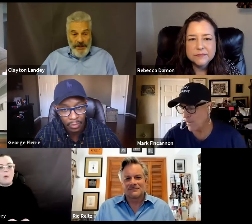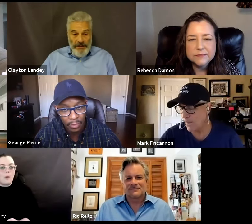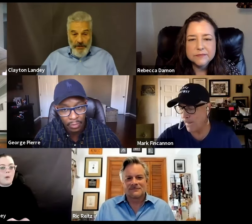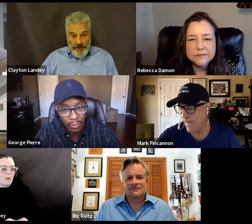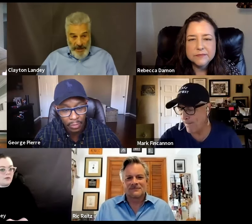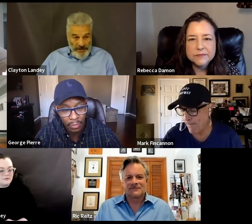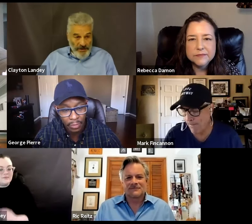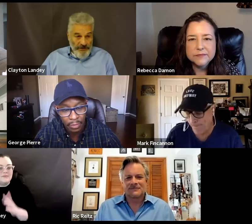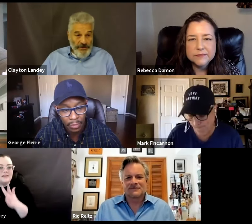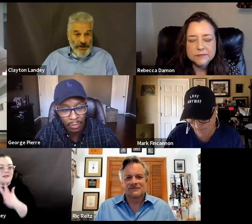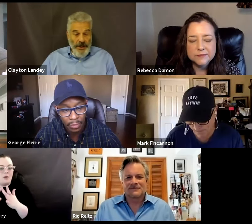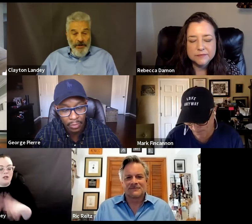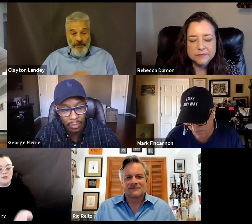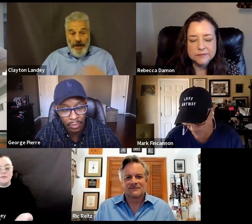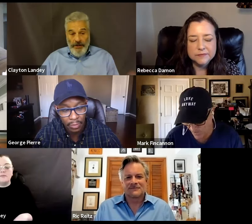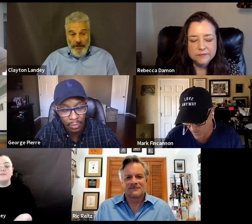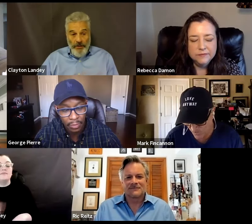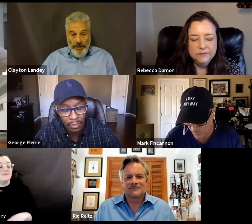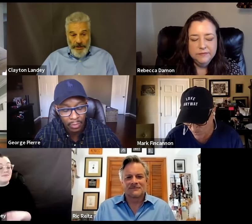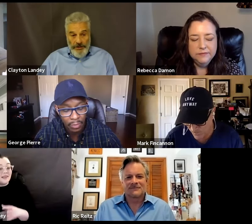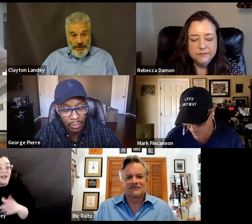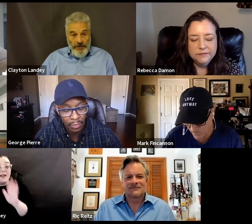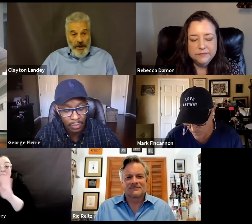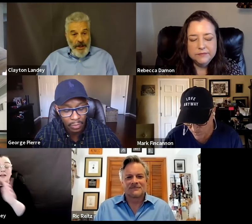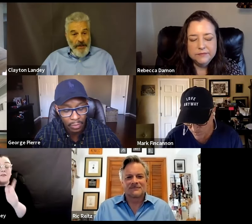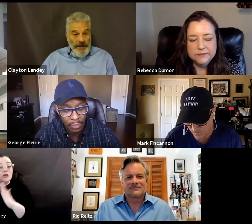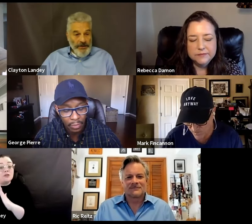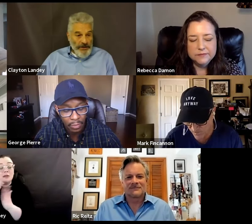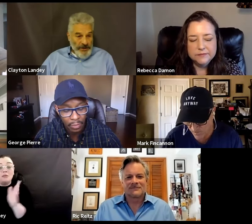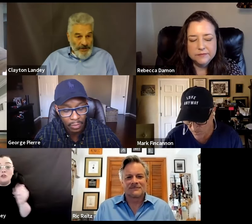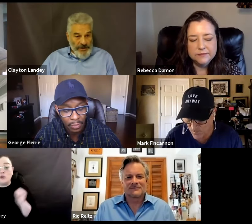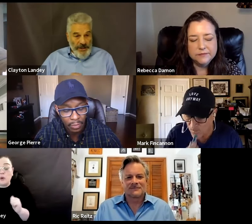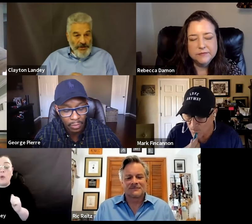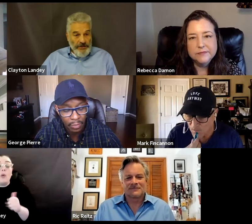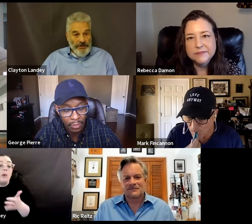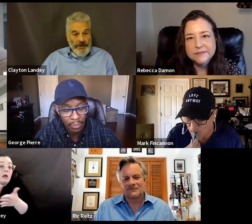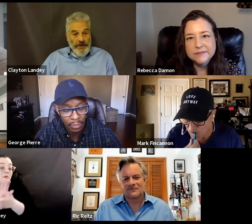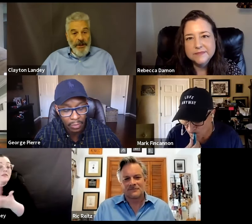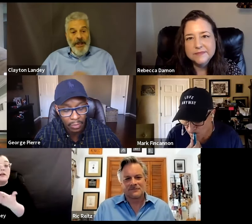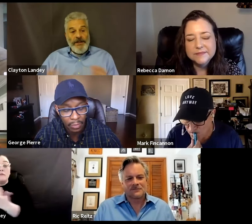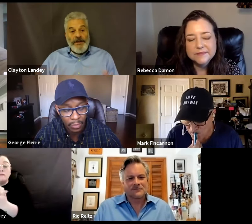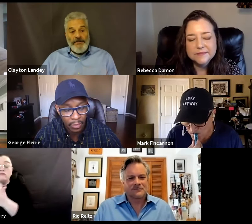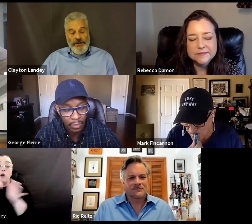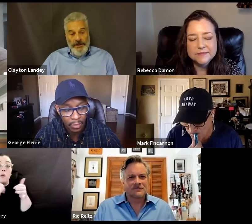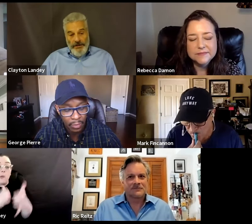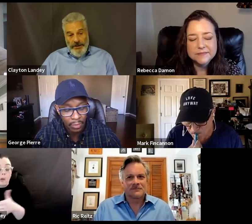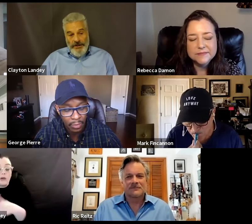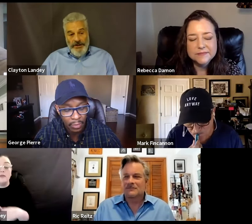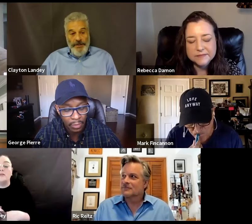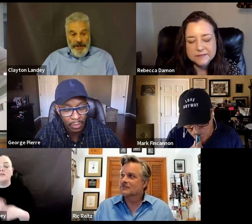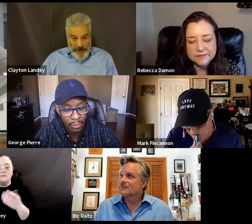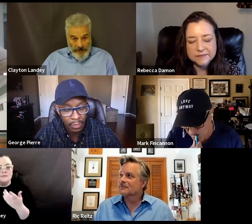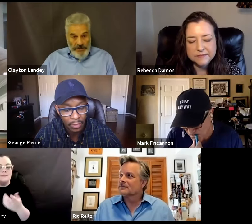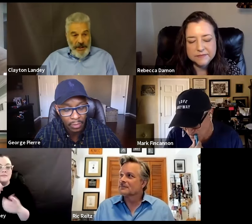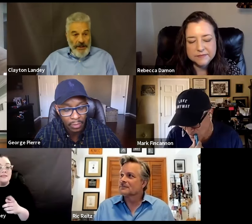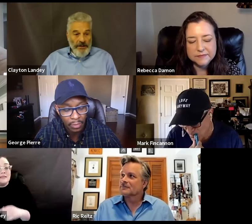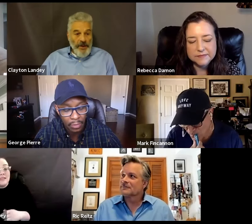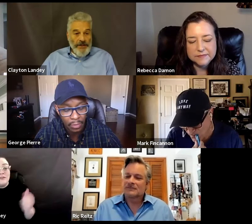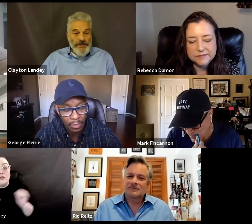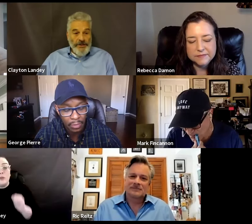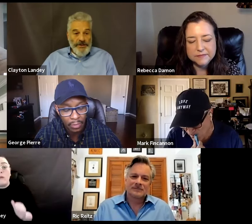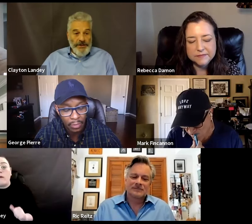weeks at #1 in the box office, Ride Along 1 and 2, Amaya's Christmas, Night School Little, TV shows such as Being Mary